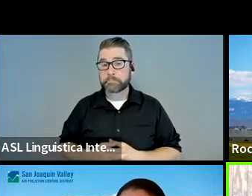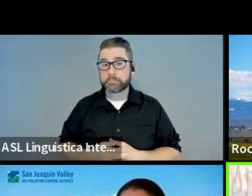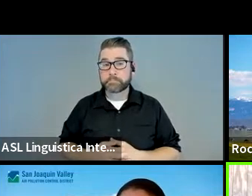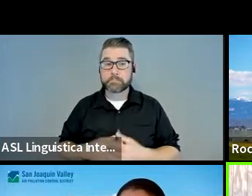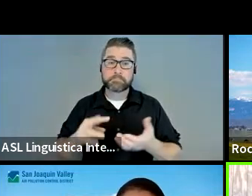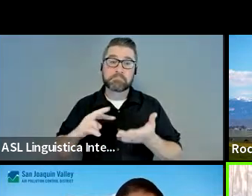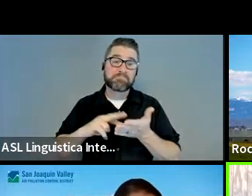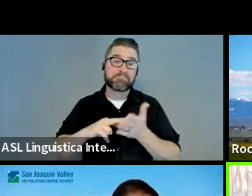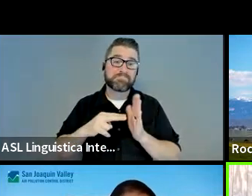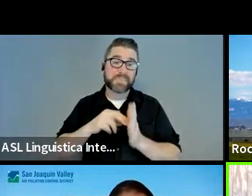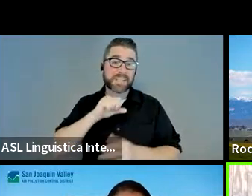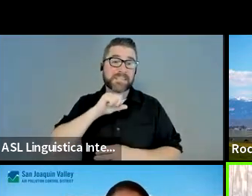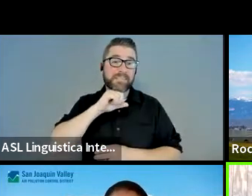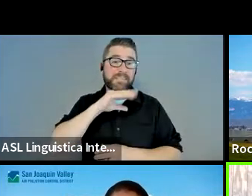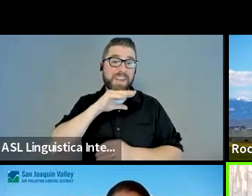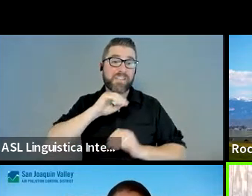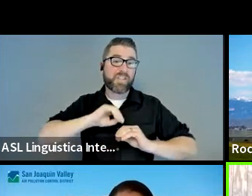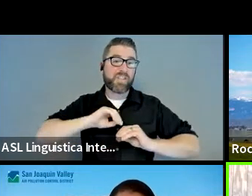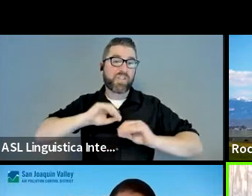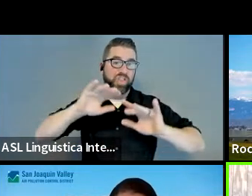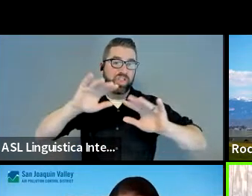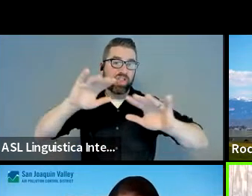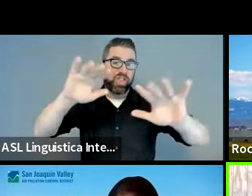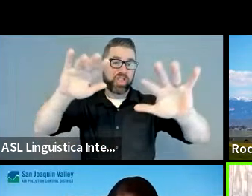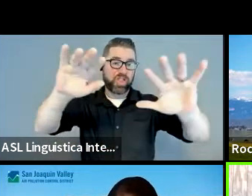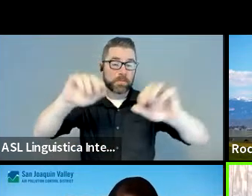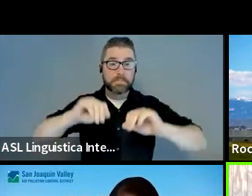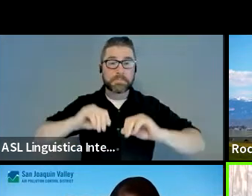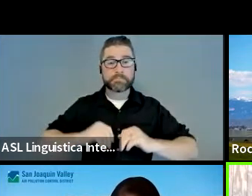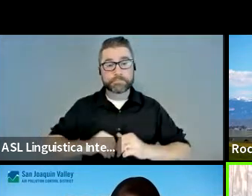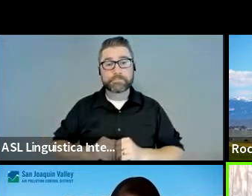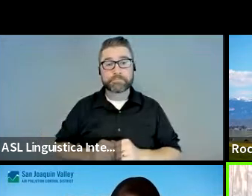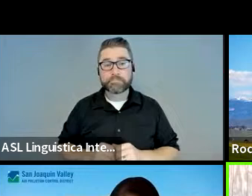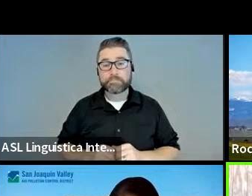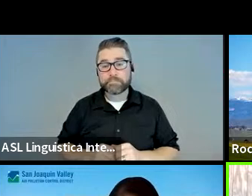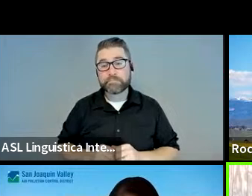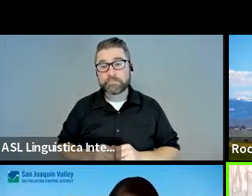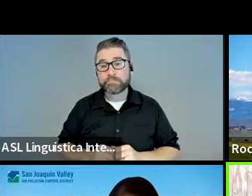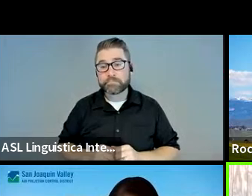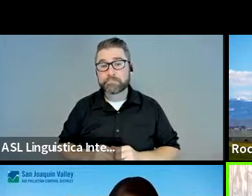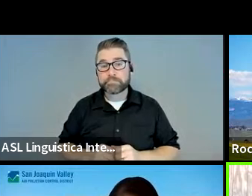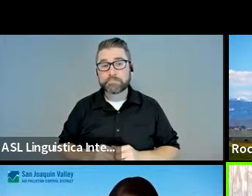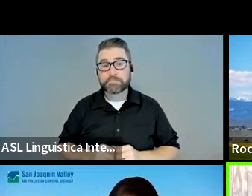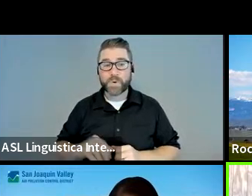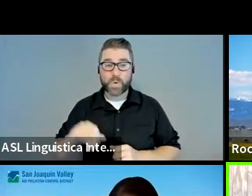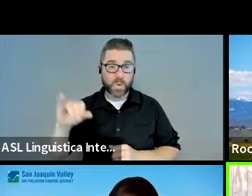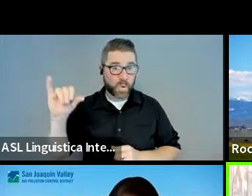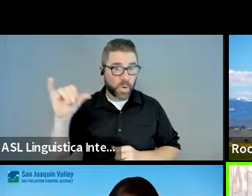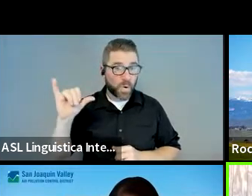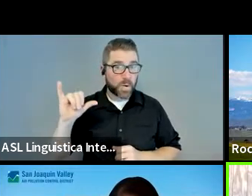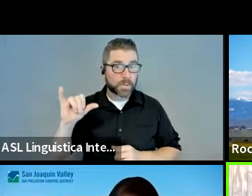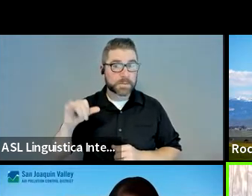pollution, and when there are fires in the